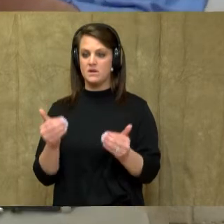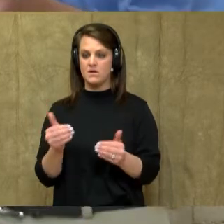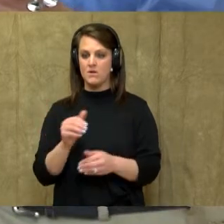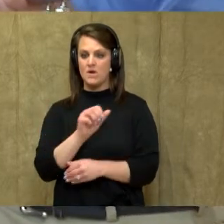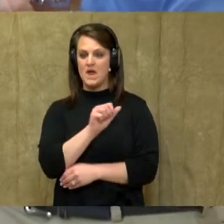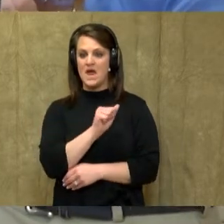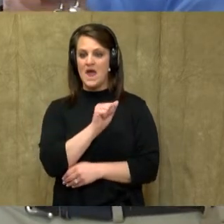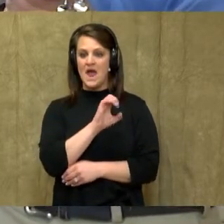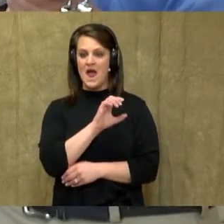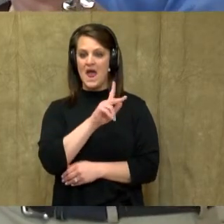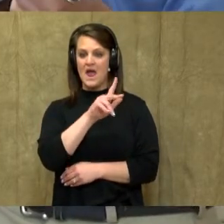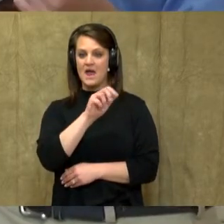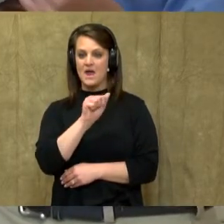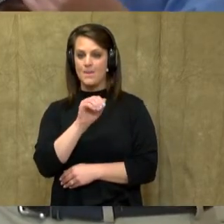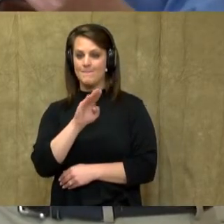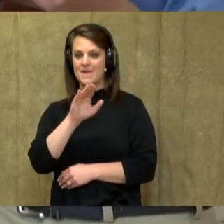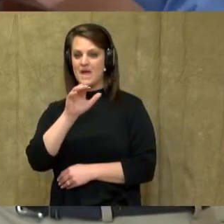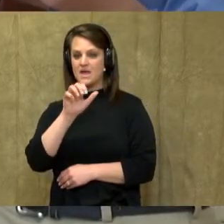ready, go.